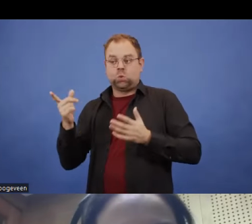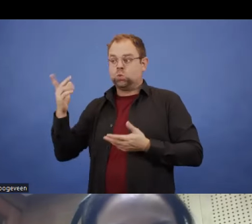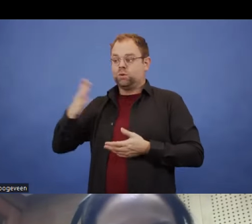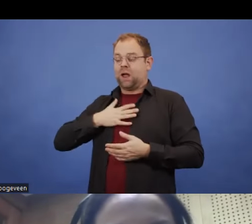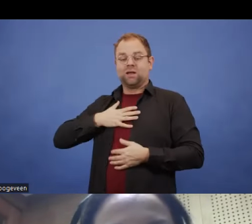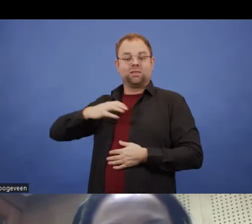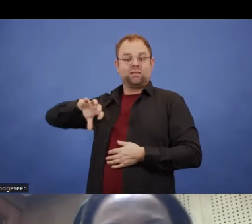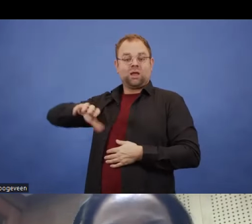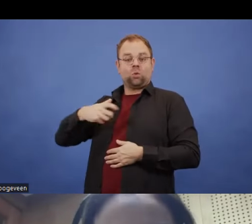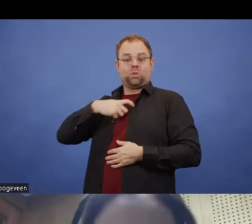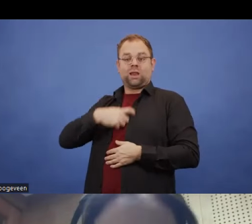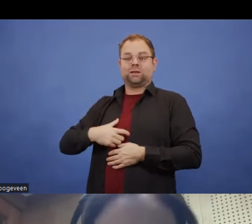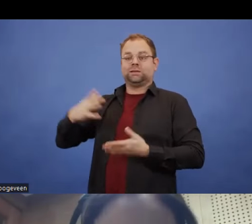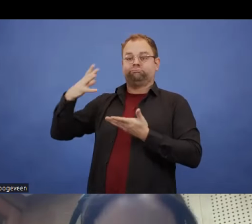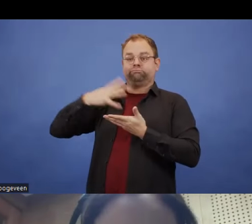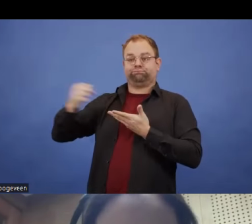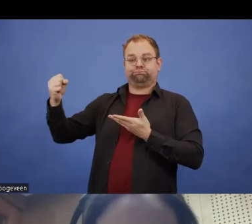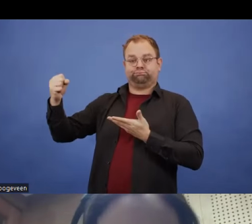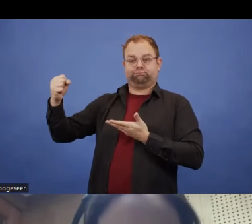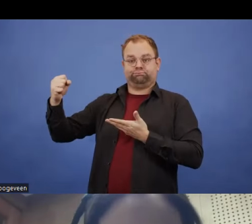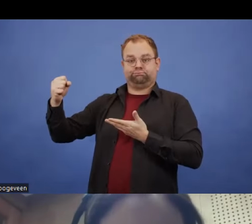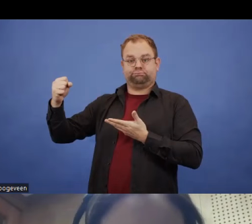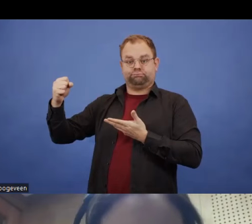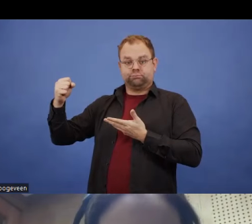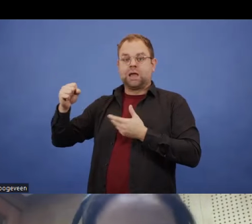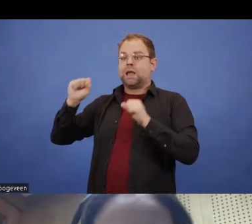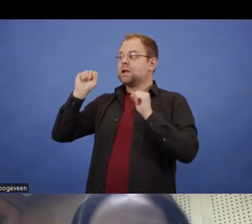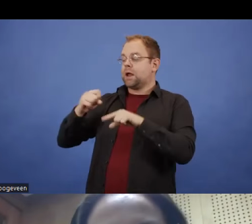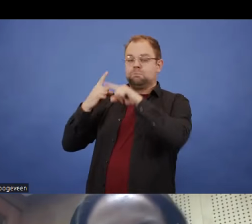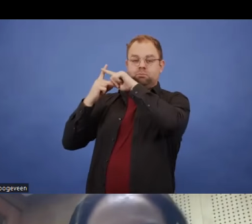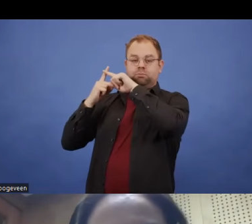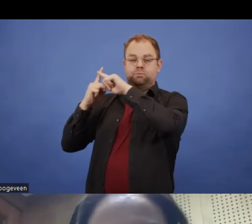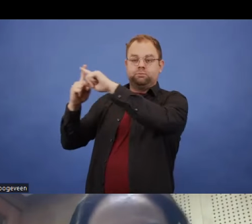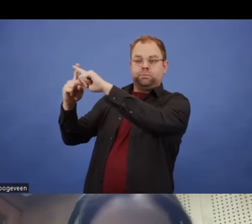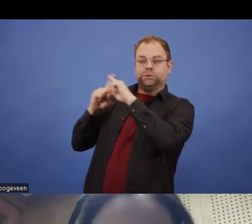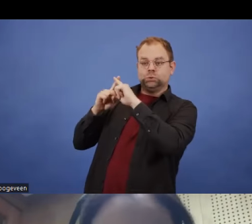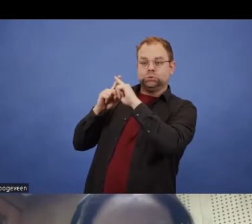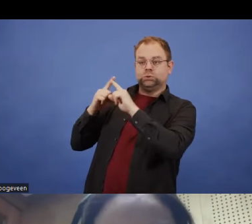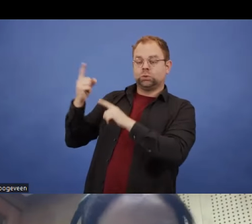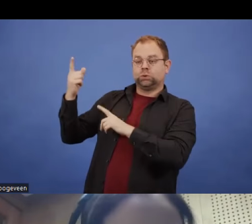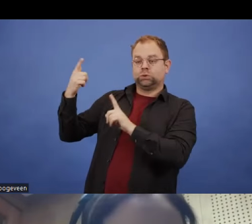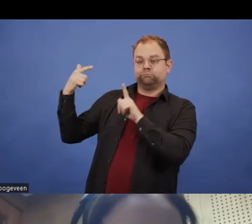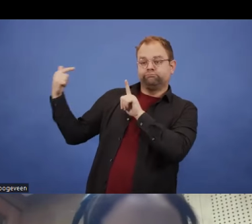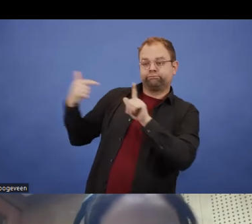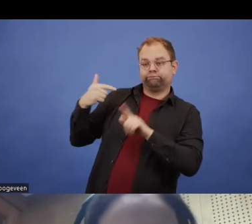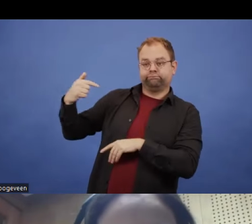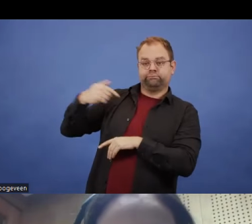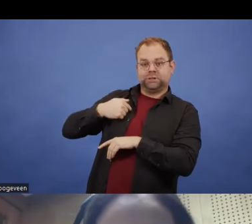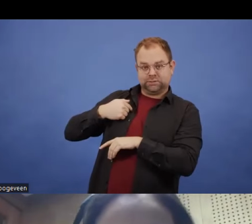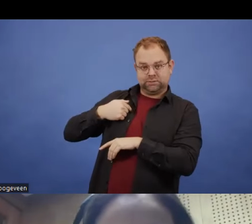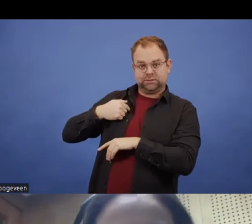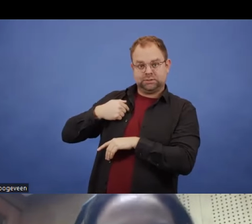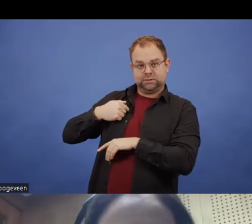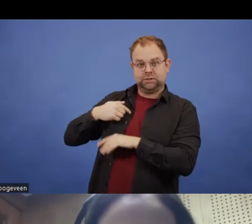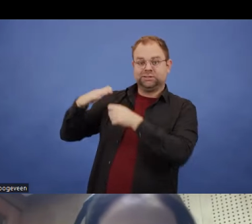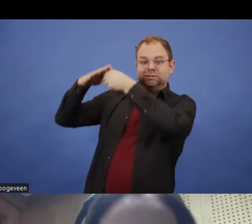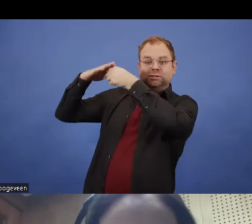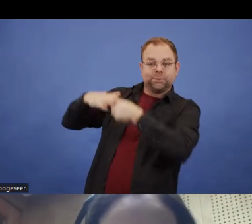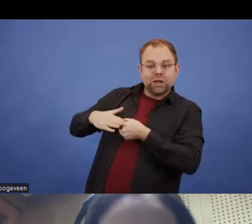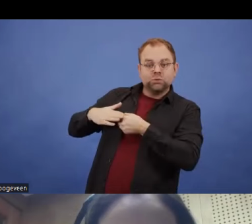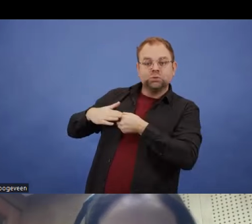a refugee can also lose ties to their country of origin if their displacement is long-term. So in